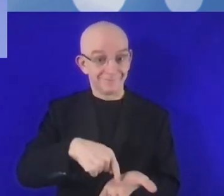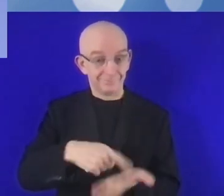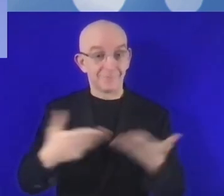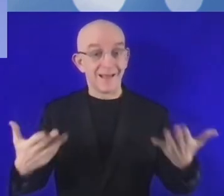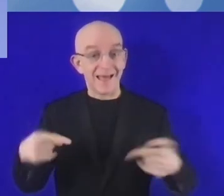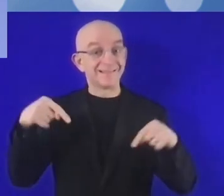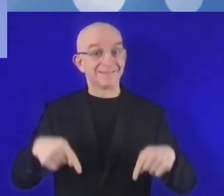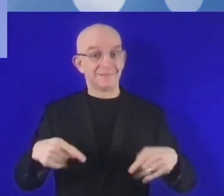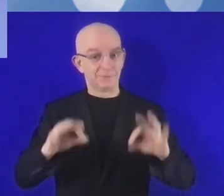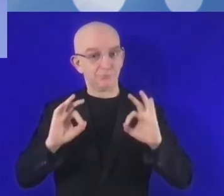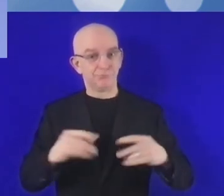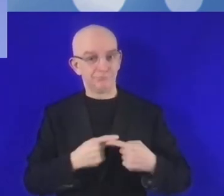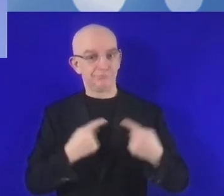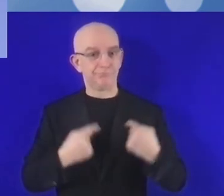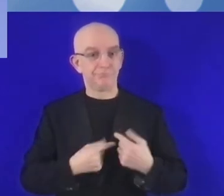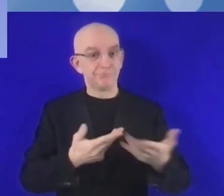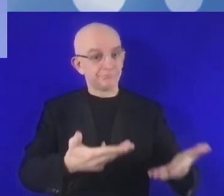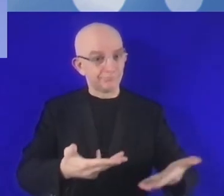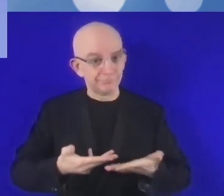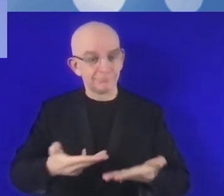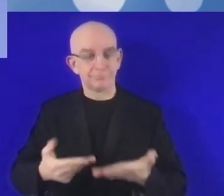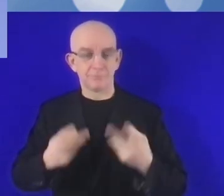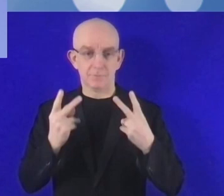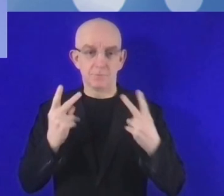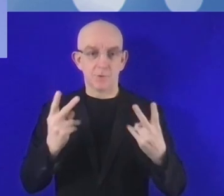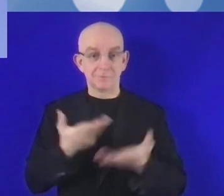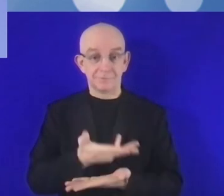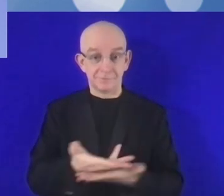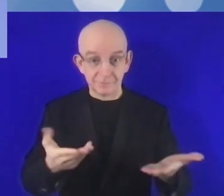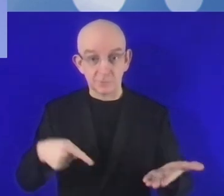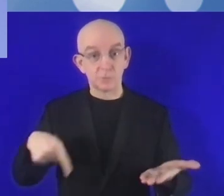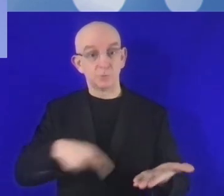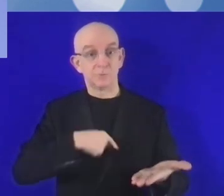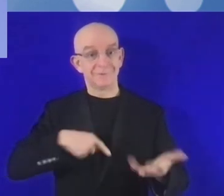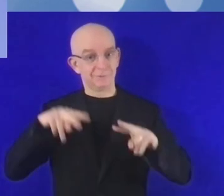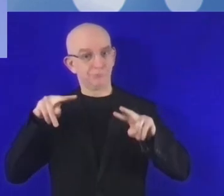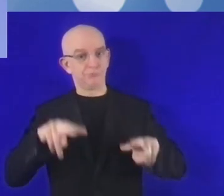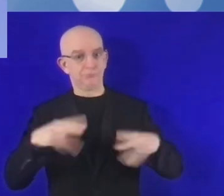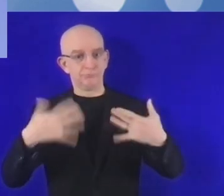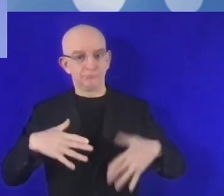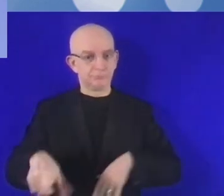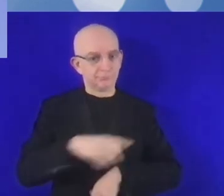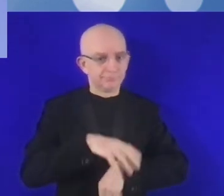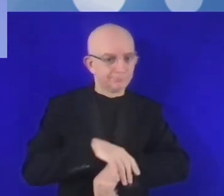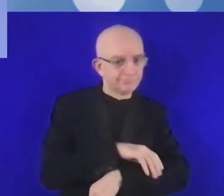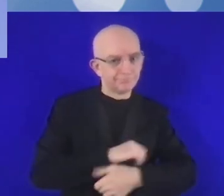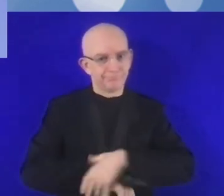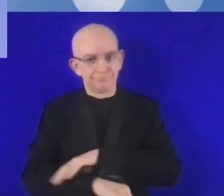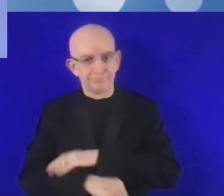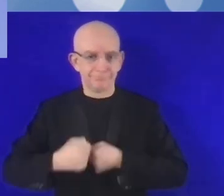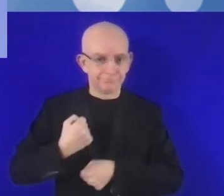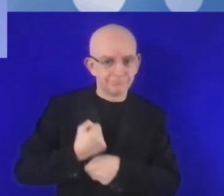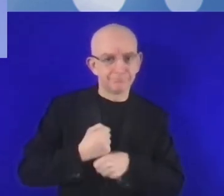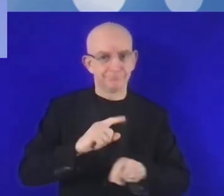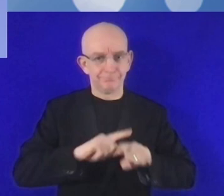and activities in the field of digitalization. We hope and we believe that the forum will be a place of open and